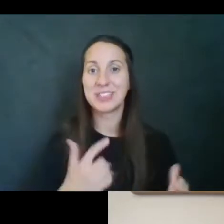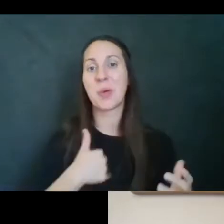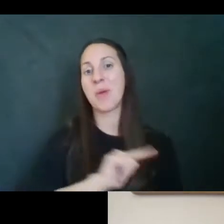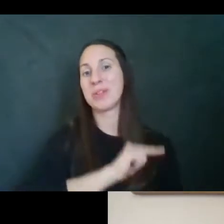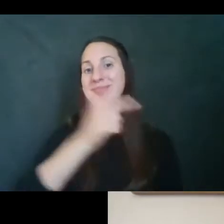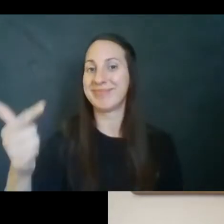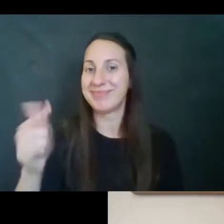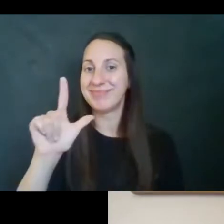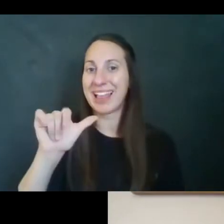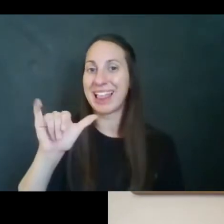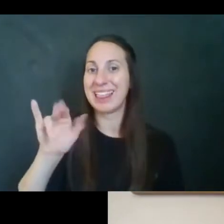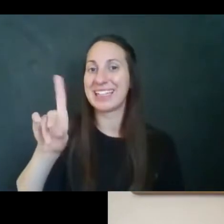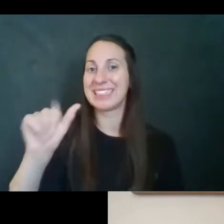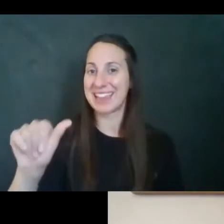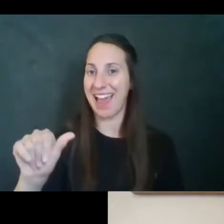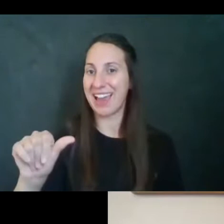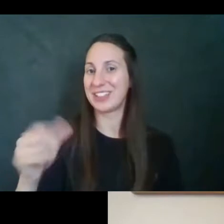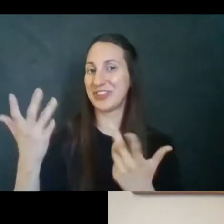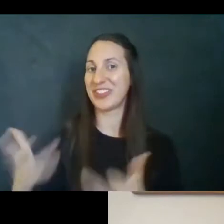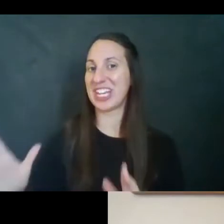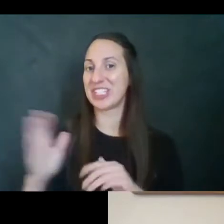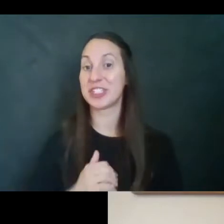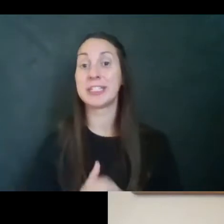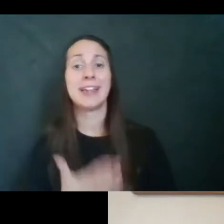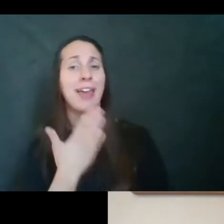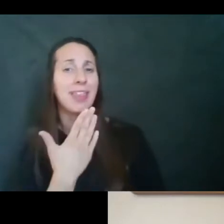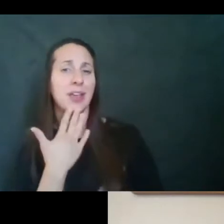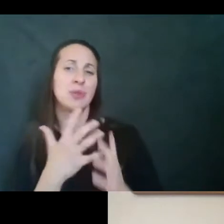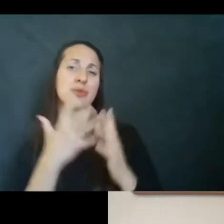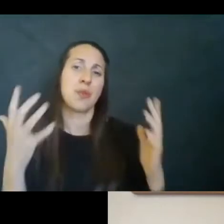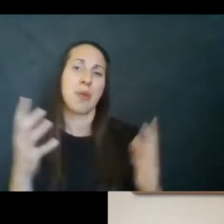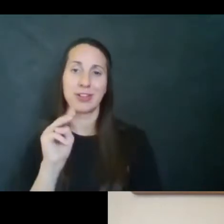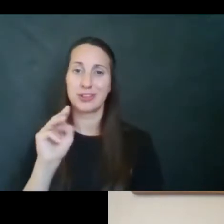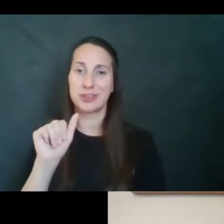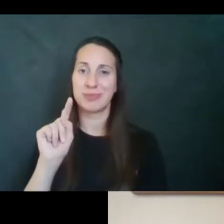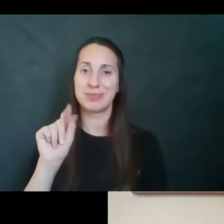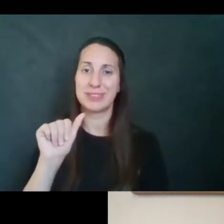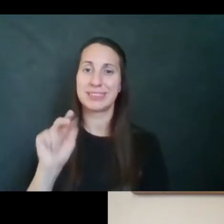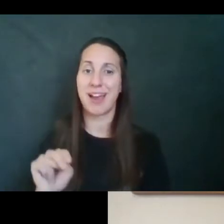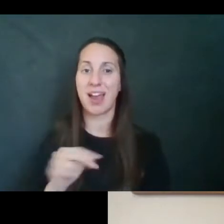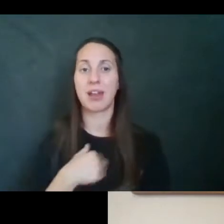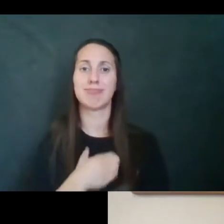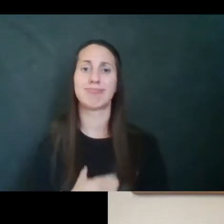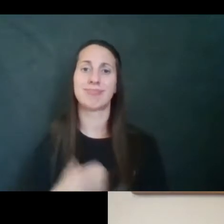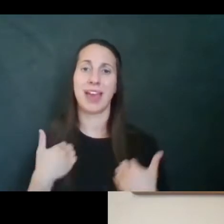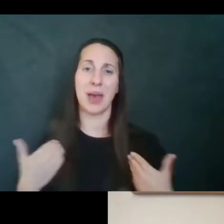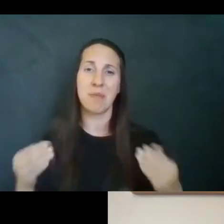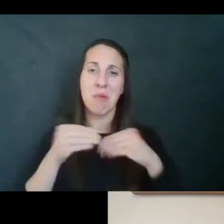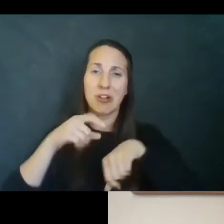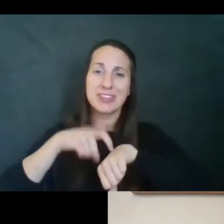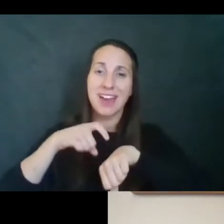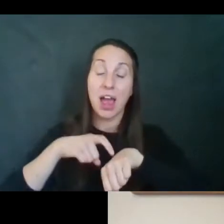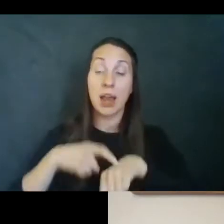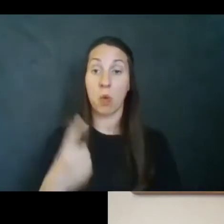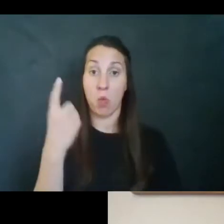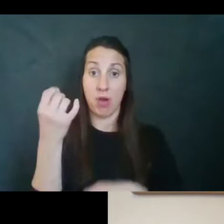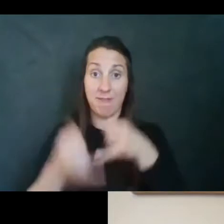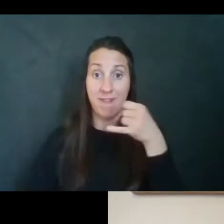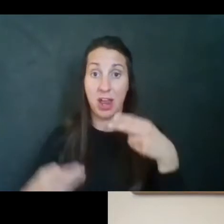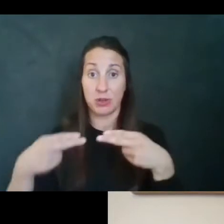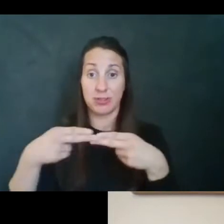Thank you so much, Matan. And gosh, I wish we had more time. There's one final